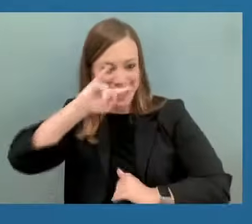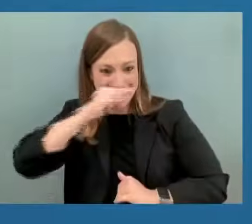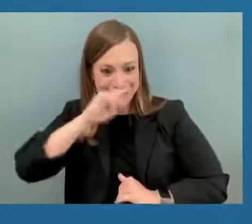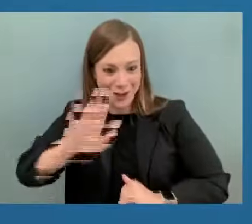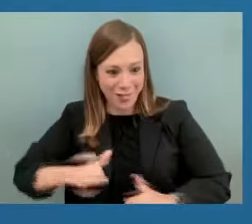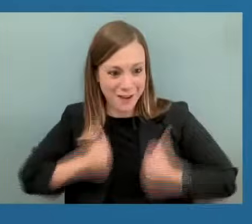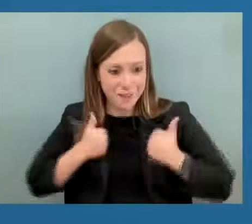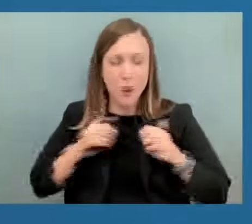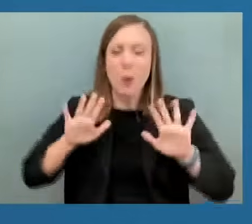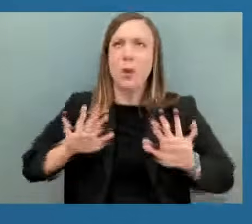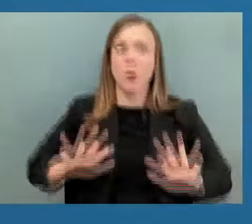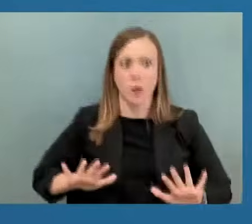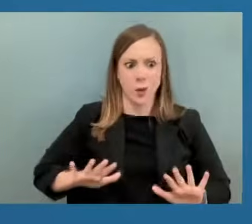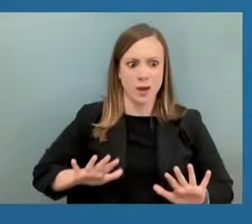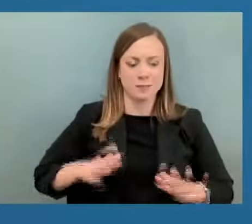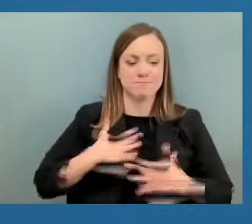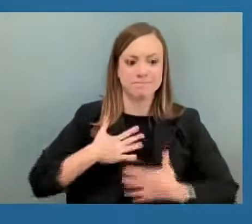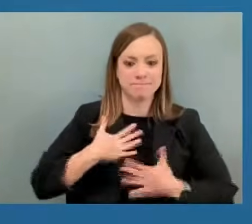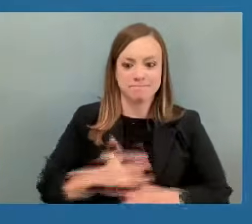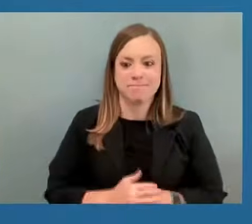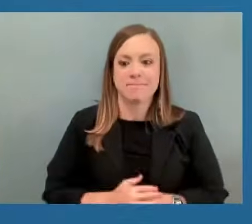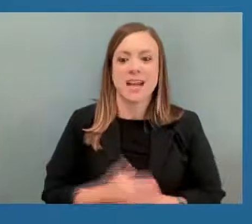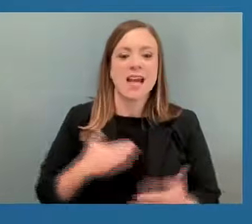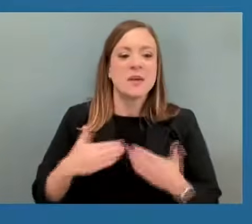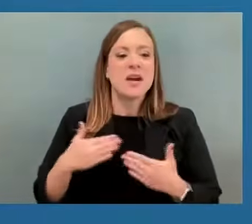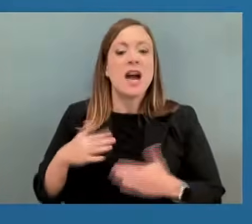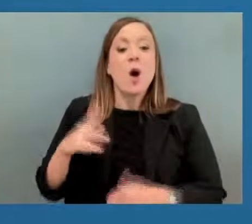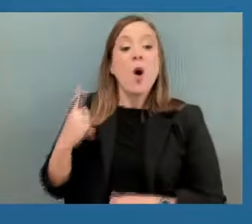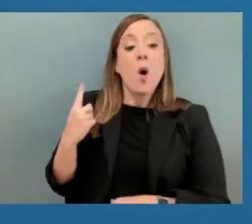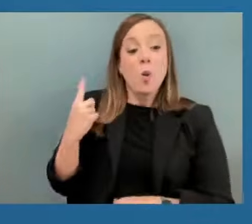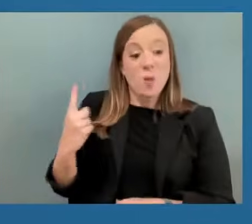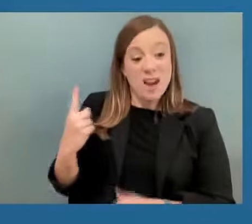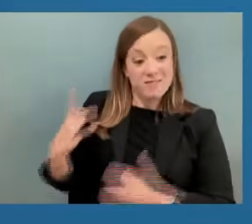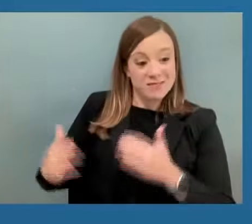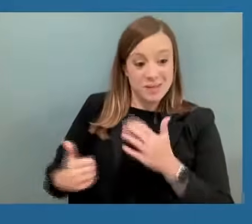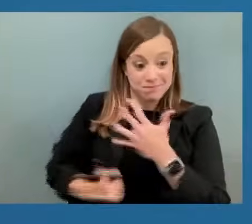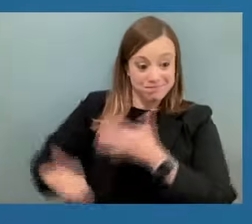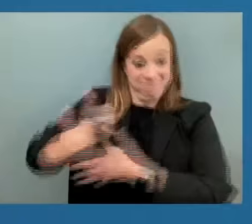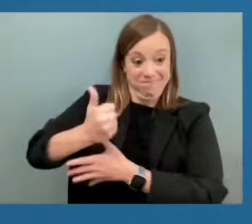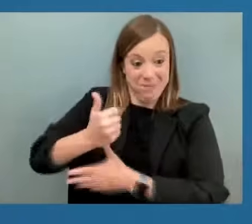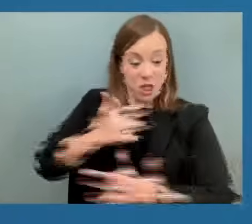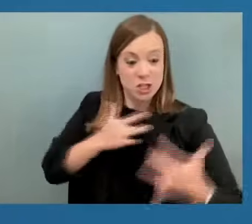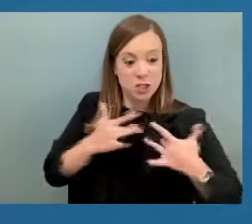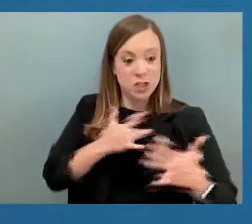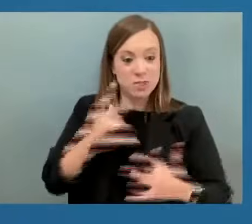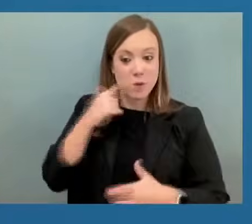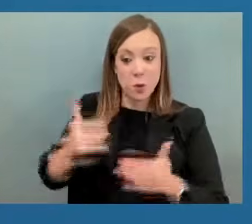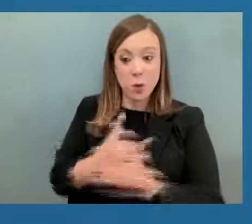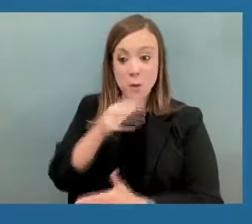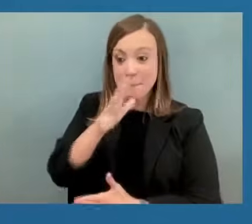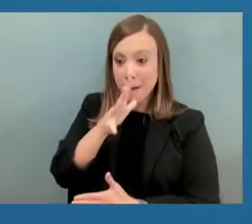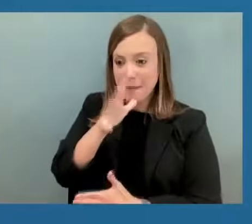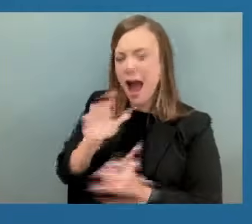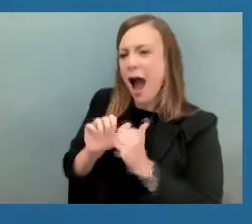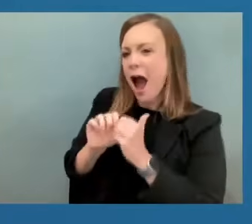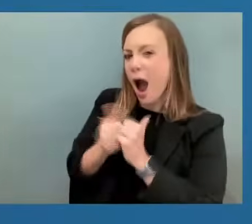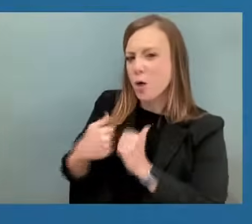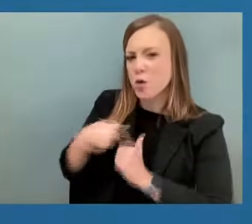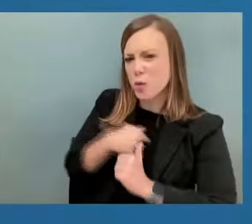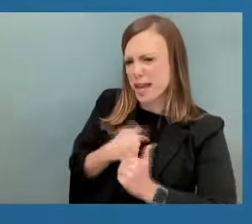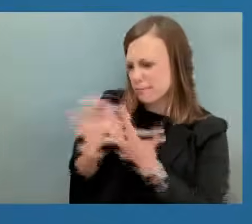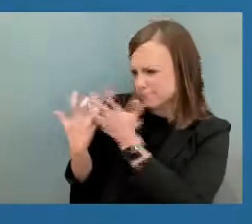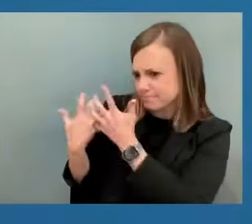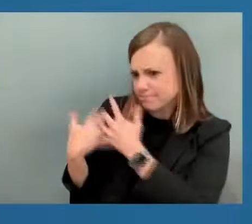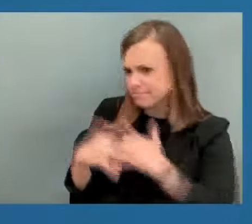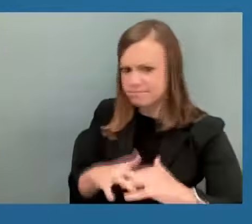Okay. One of the number one concerns that new moms have is how will we make it work financially, and we all know this. The new